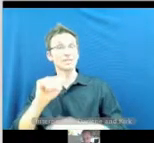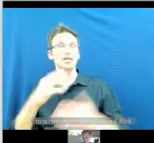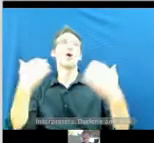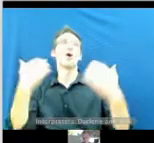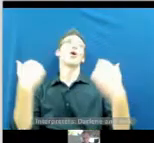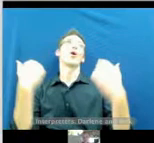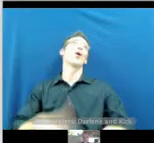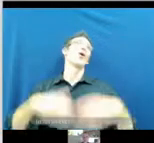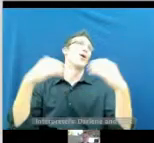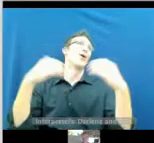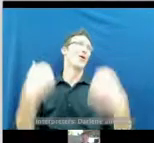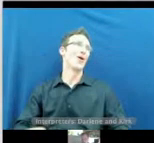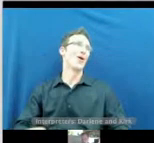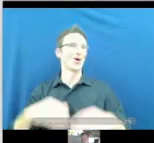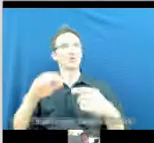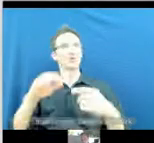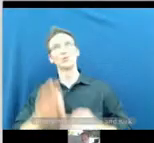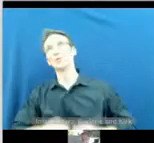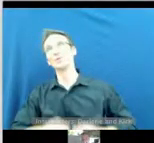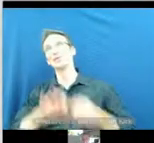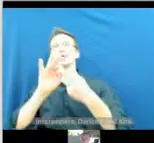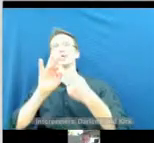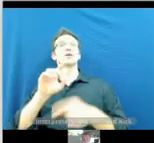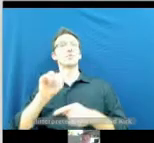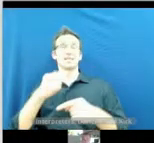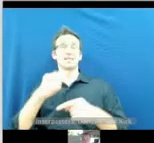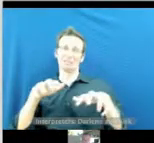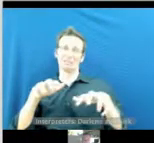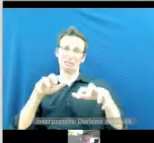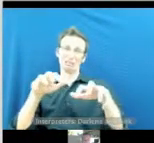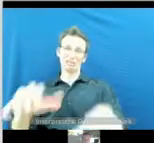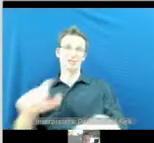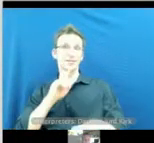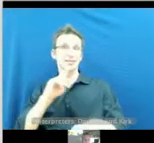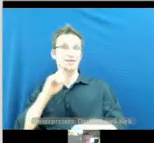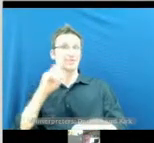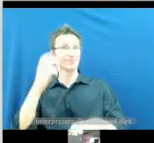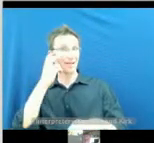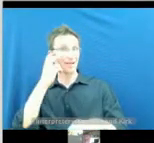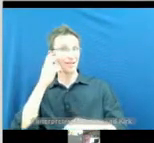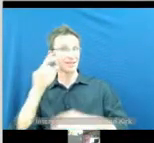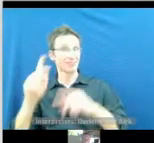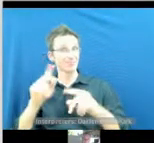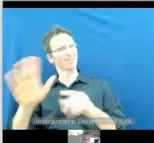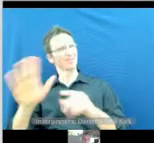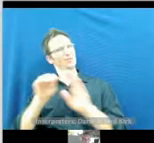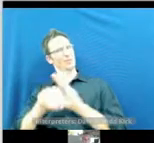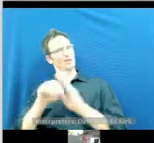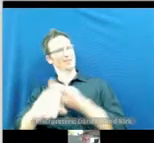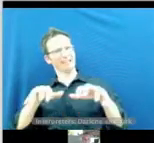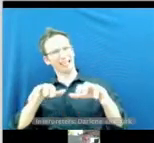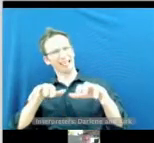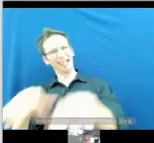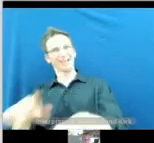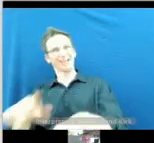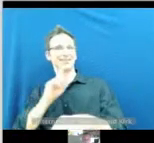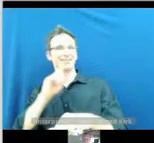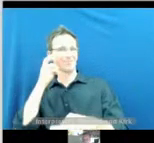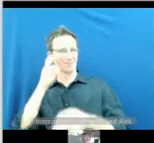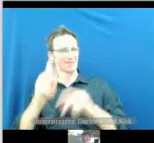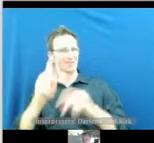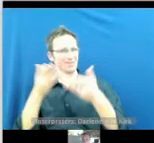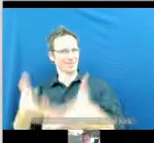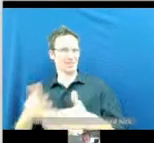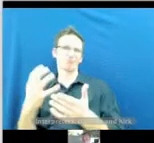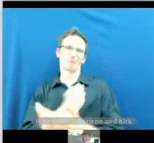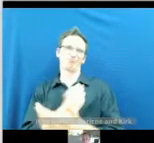Louisiana has a huge deafblind community down there in New Orleans, right? Well, if that's the case, then conversation